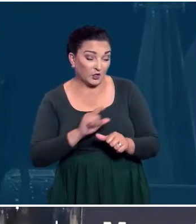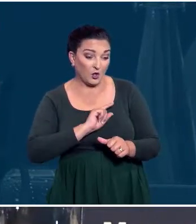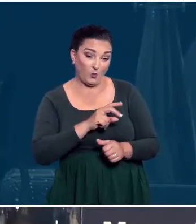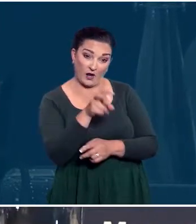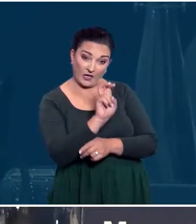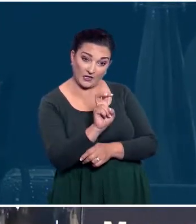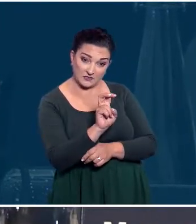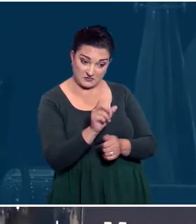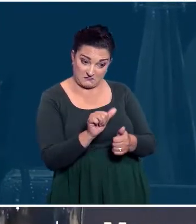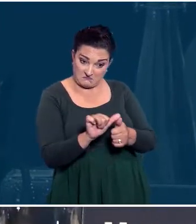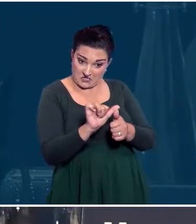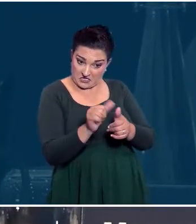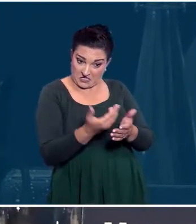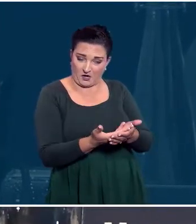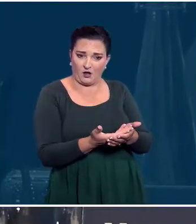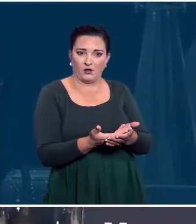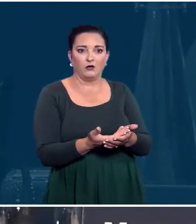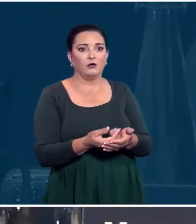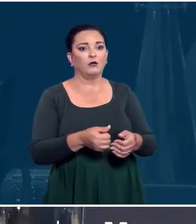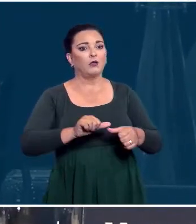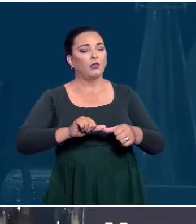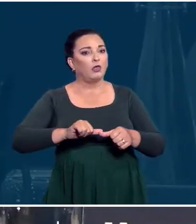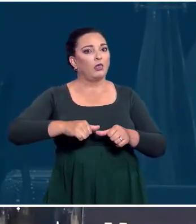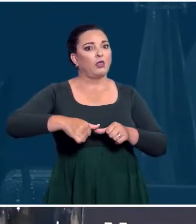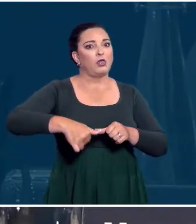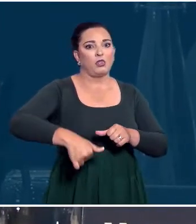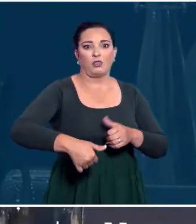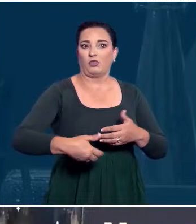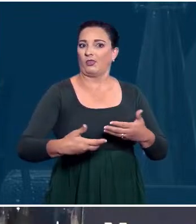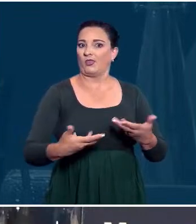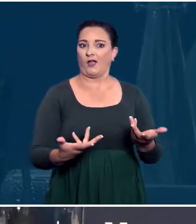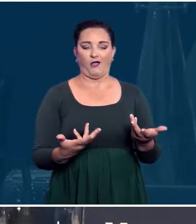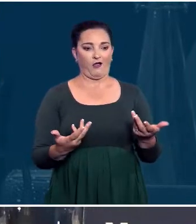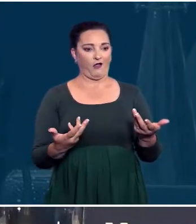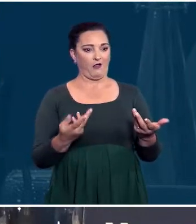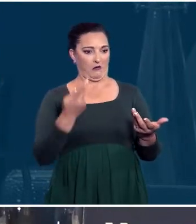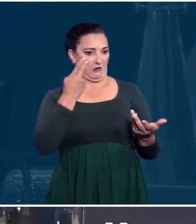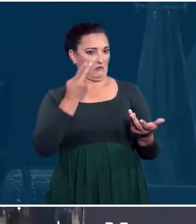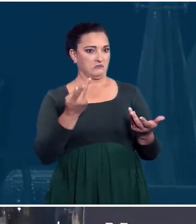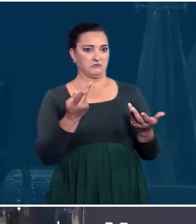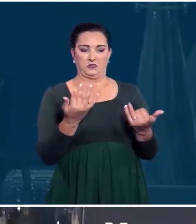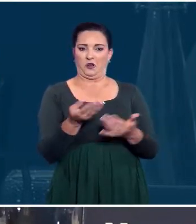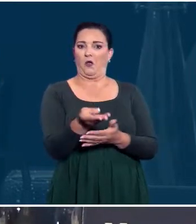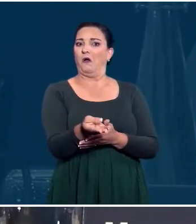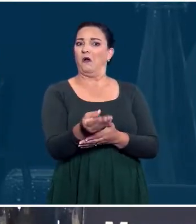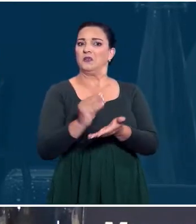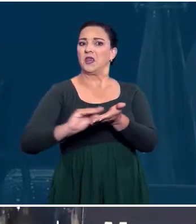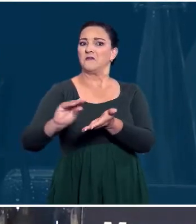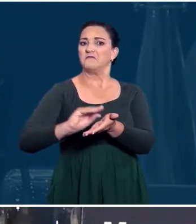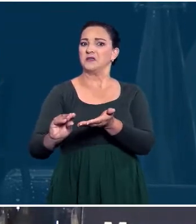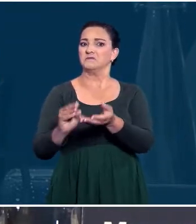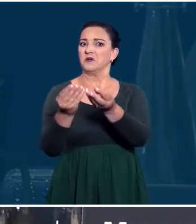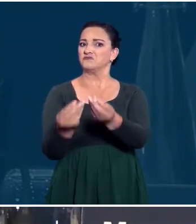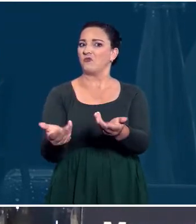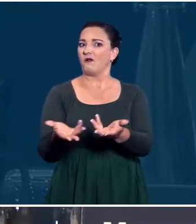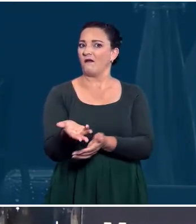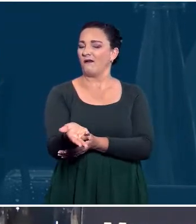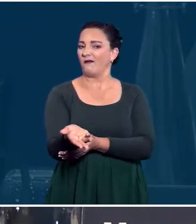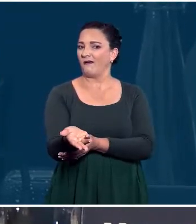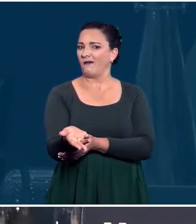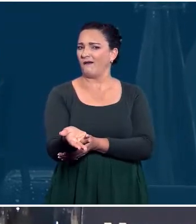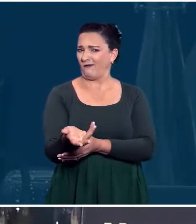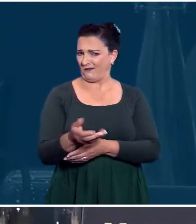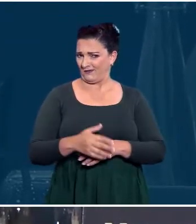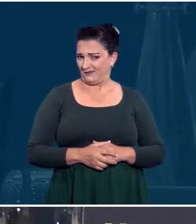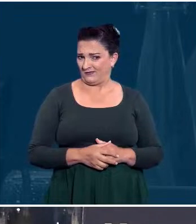and suddenly the investment in embedded generation completely seemed to have dried up, or at least stayed at a very